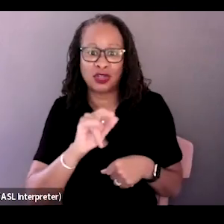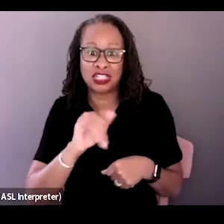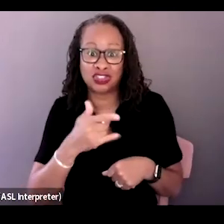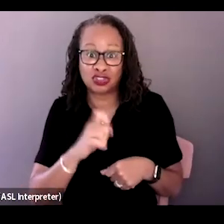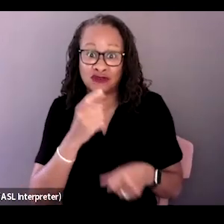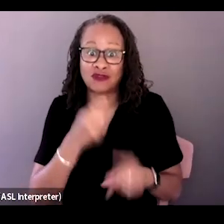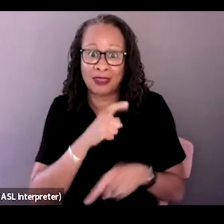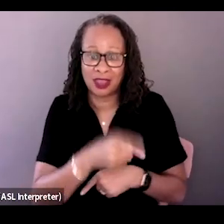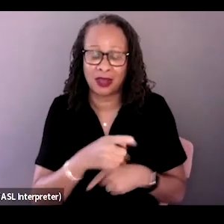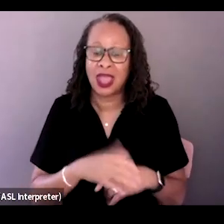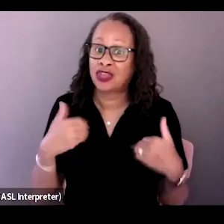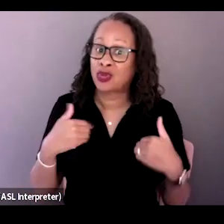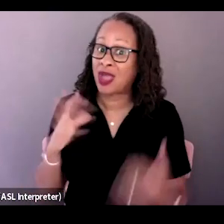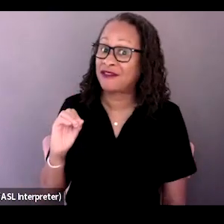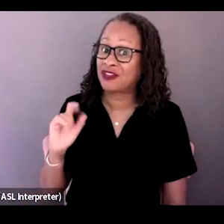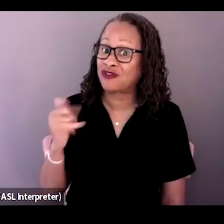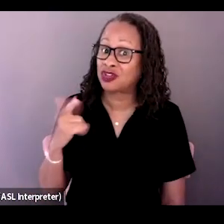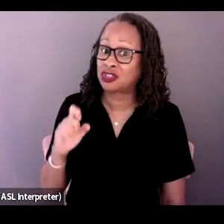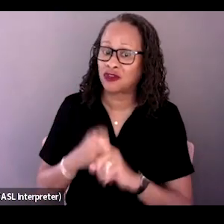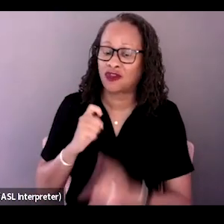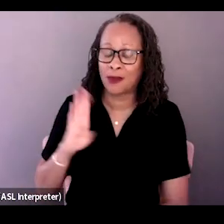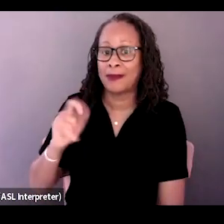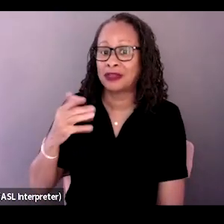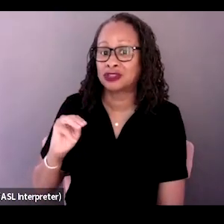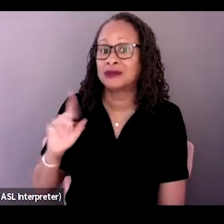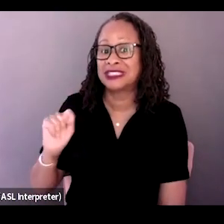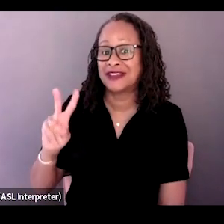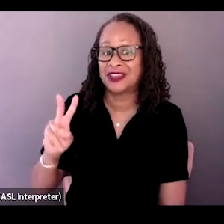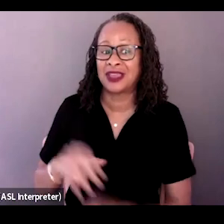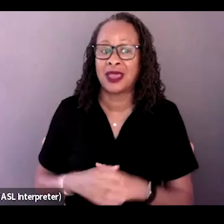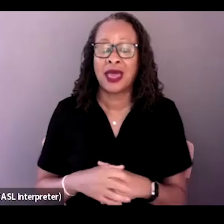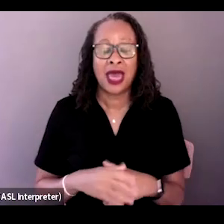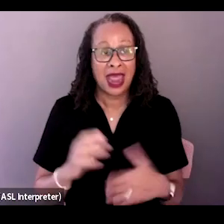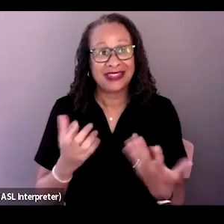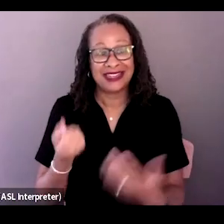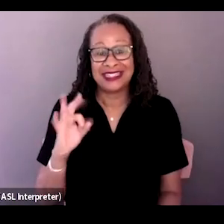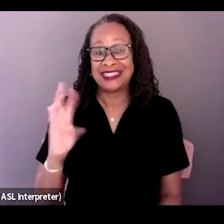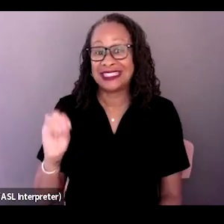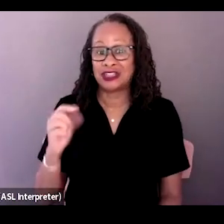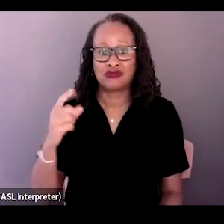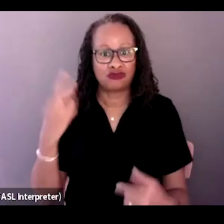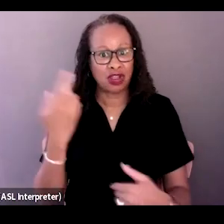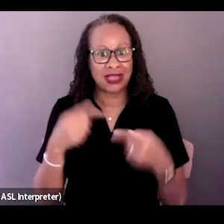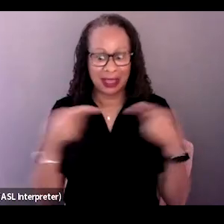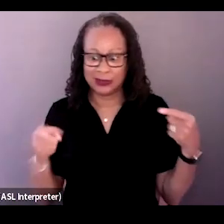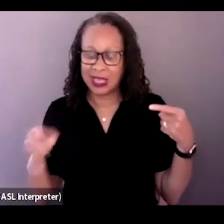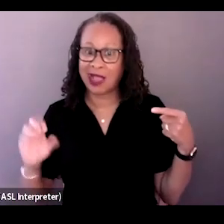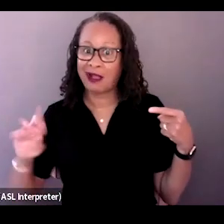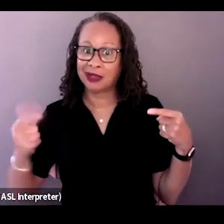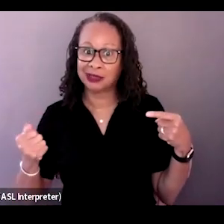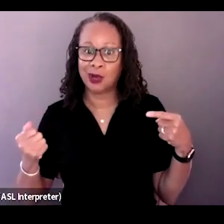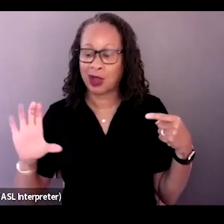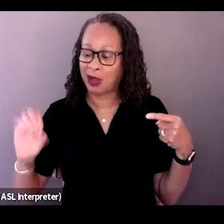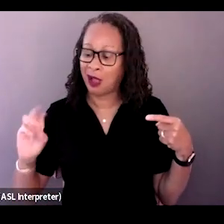right? You have that footage on Belgian television, 1964. The flip side is that a genocide is happening in the Congo. And that we did not know. Like, you have all the